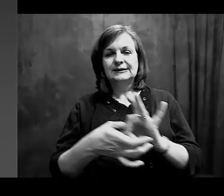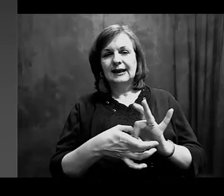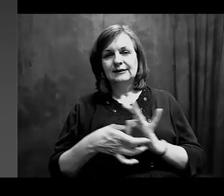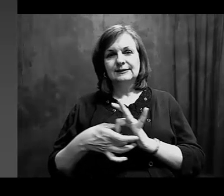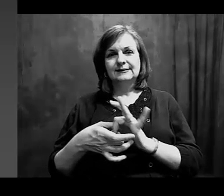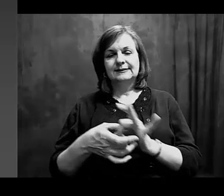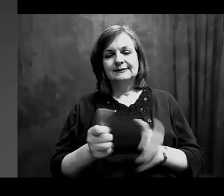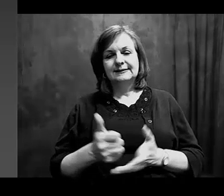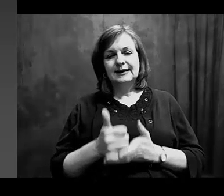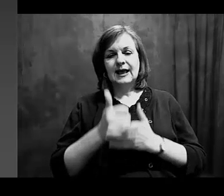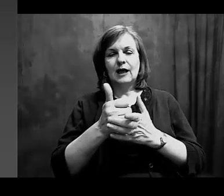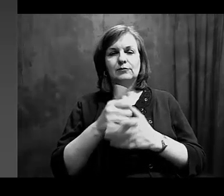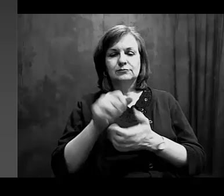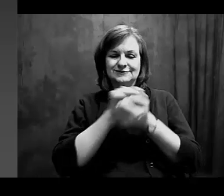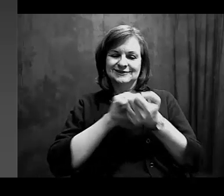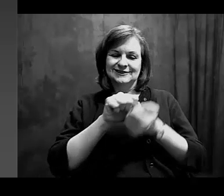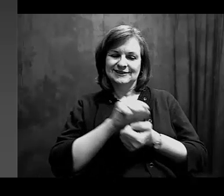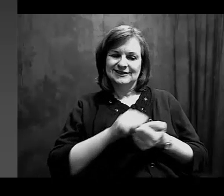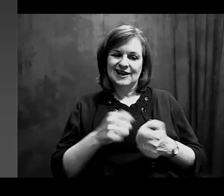in the bloodstream